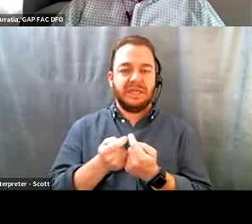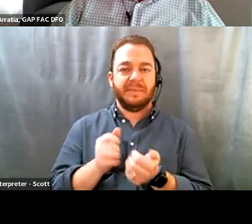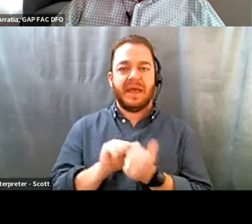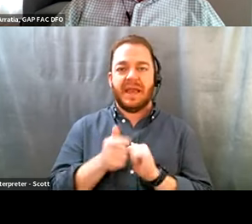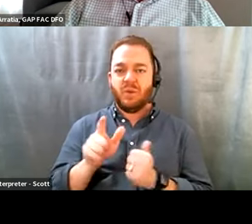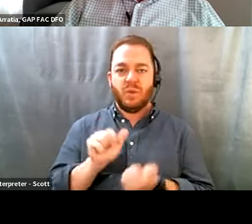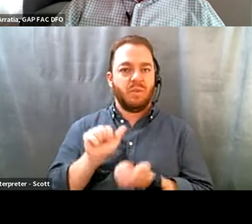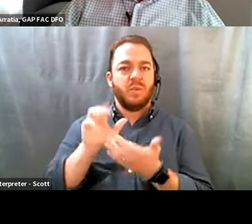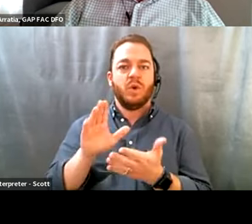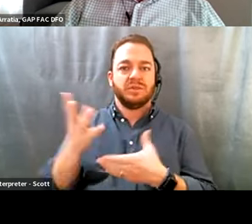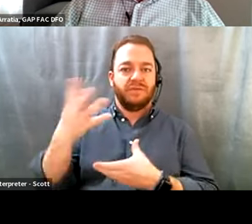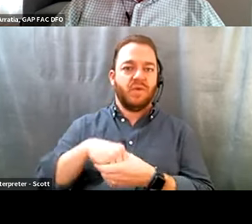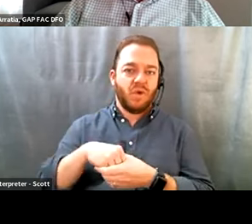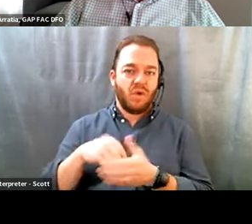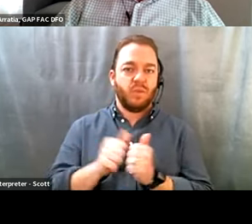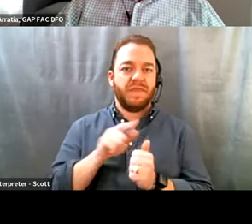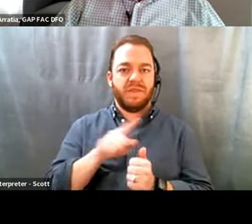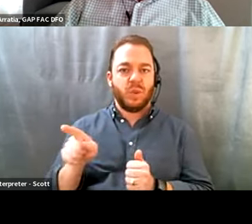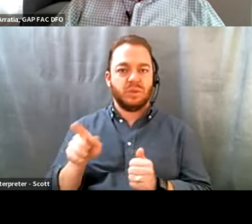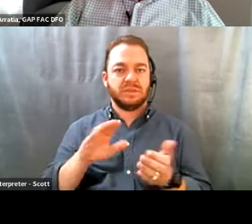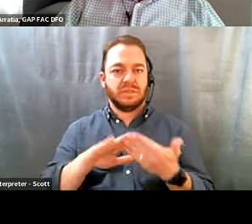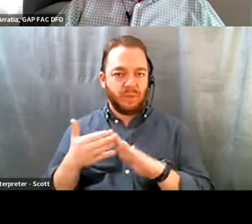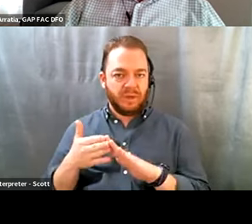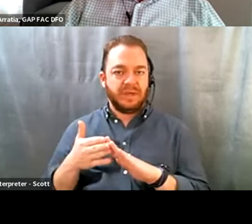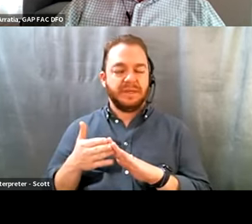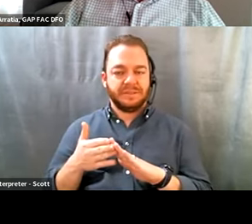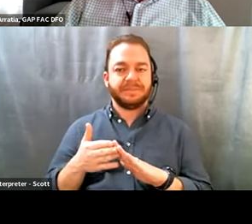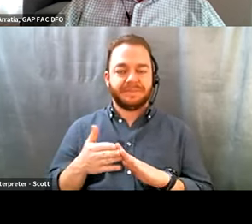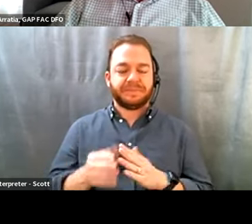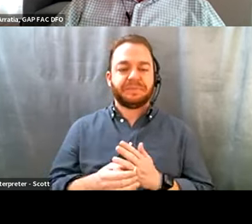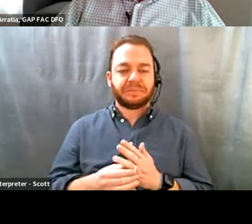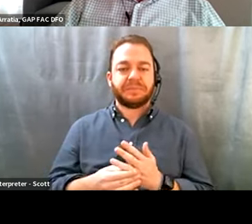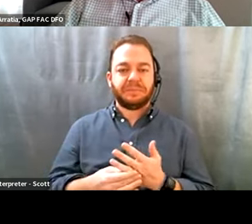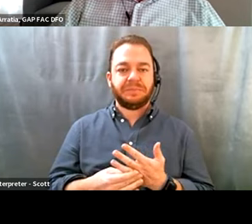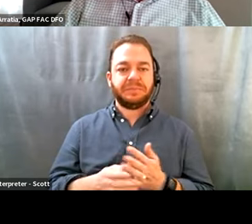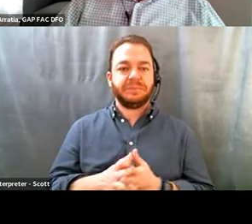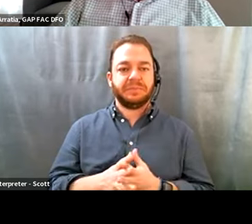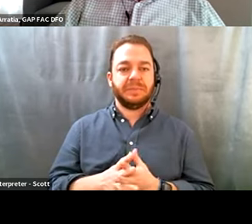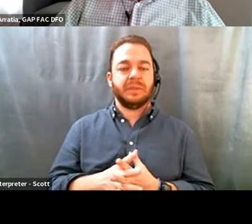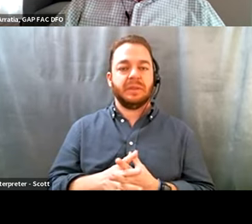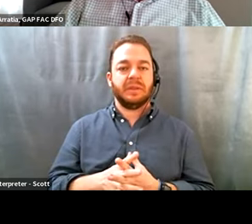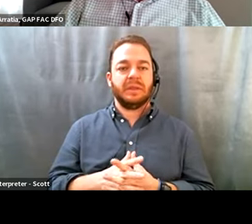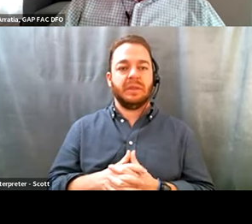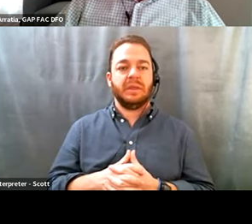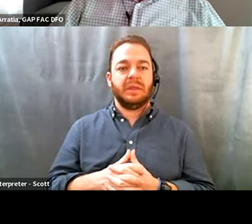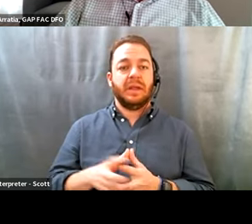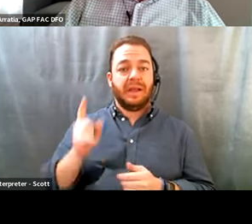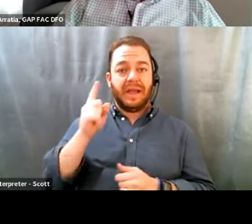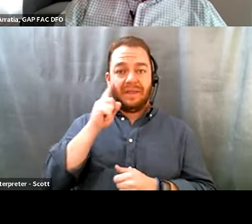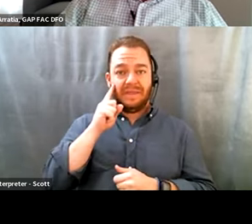about engaging with those communities in the tech world. So I think